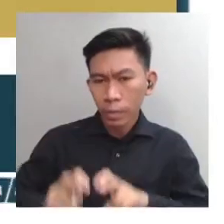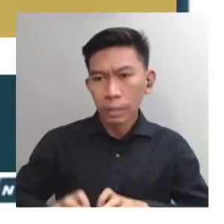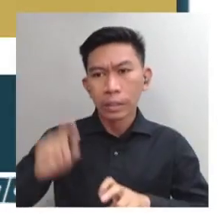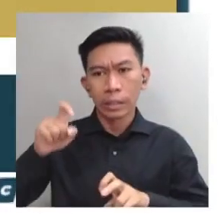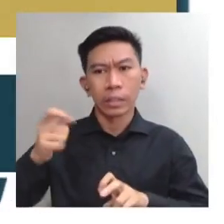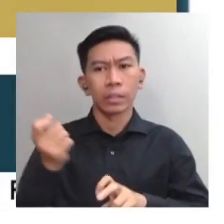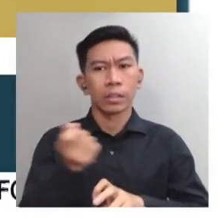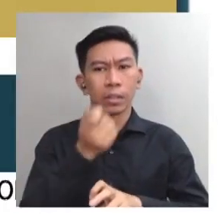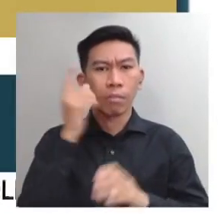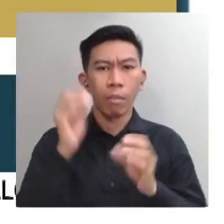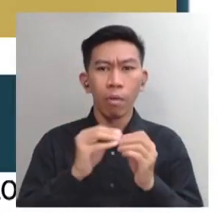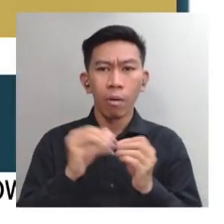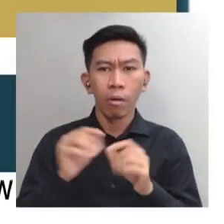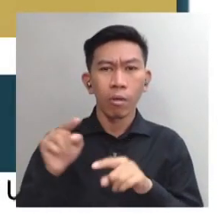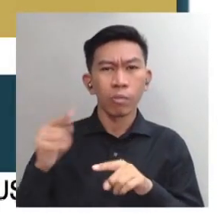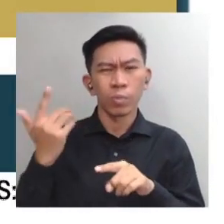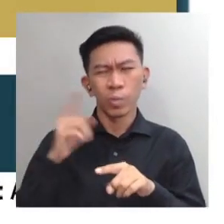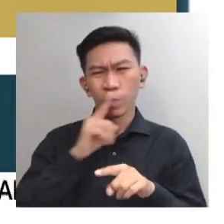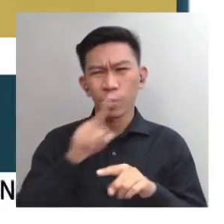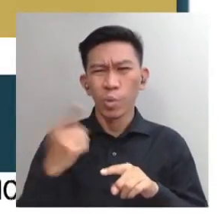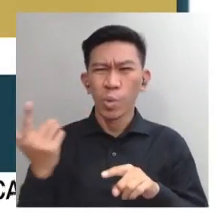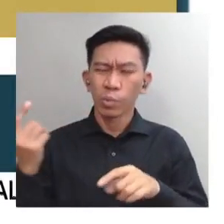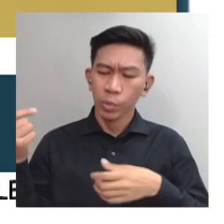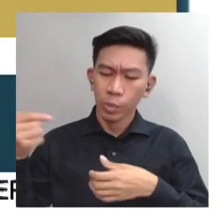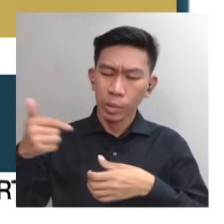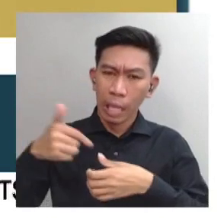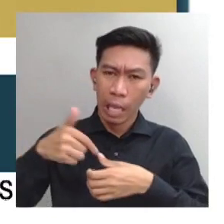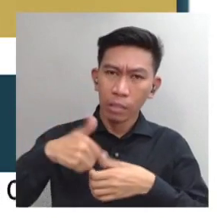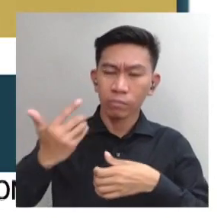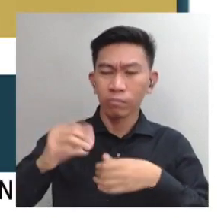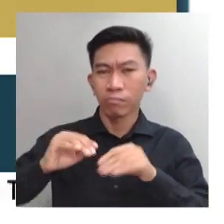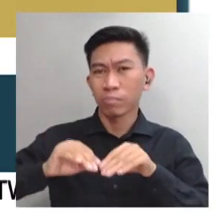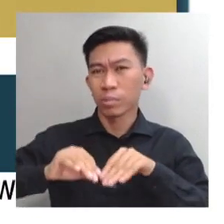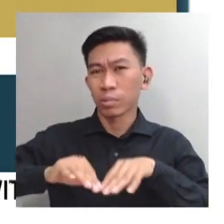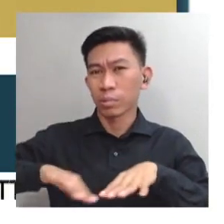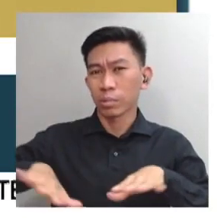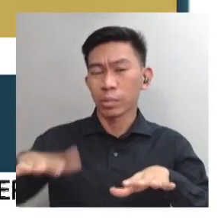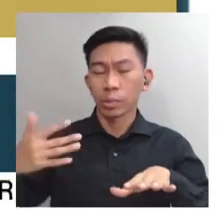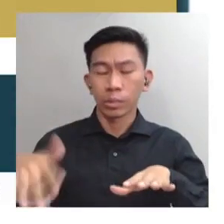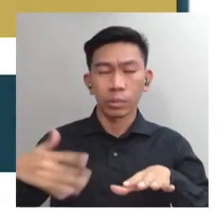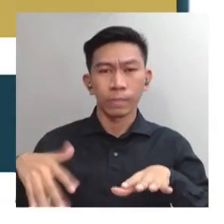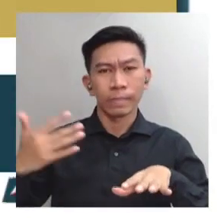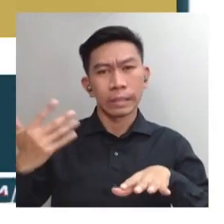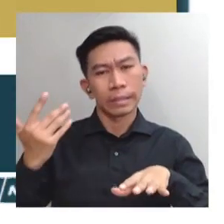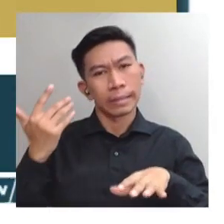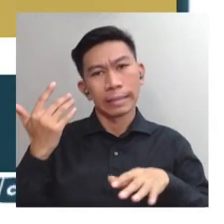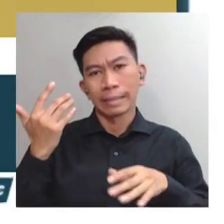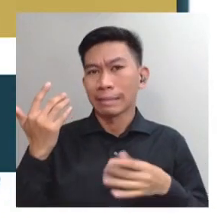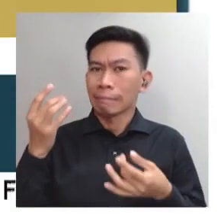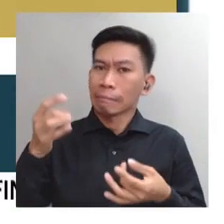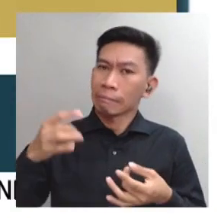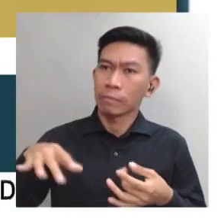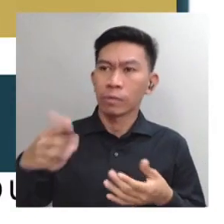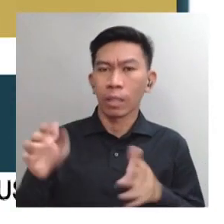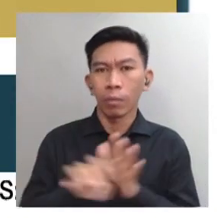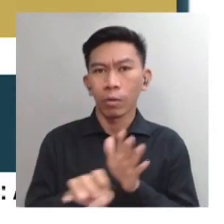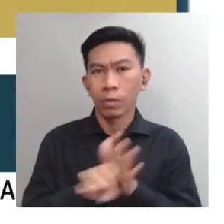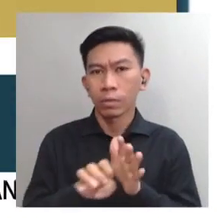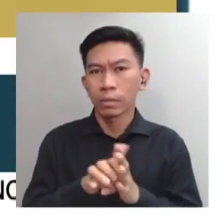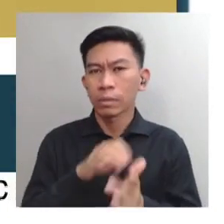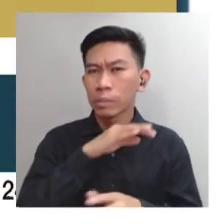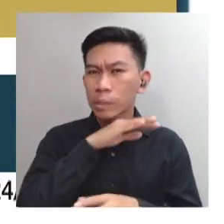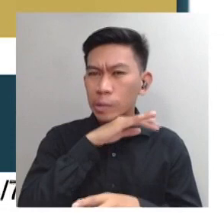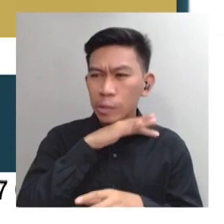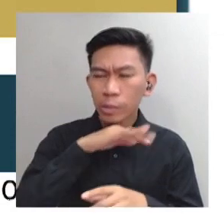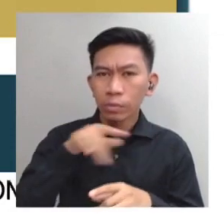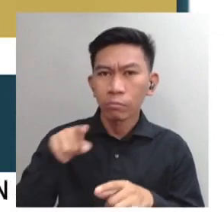of oil spill is still very, very shallow in the Philippines. Like, we don't know what are these bacteria that are degrading the oil.